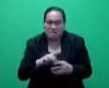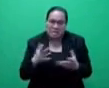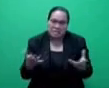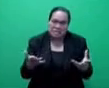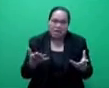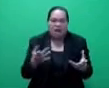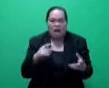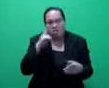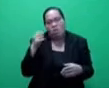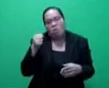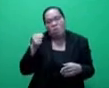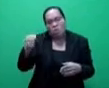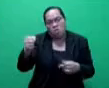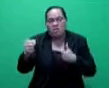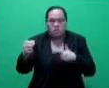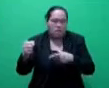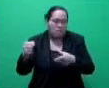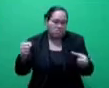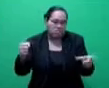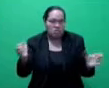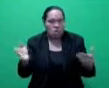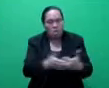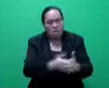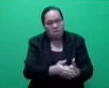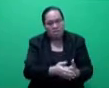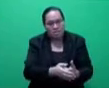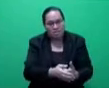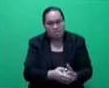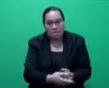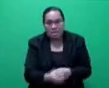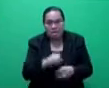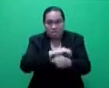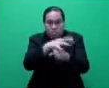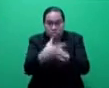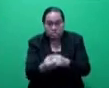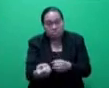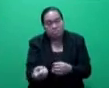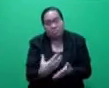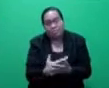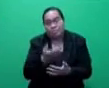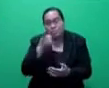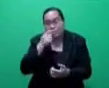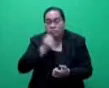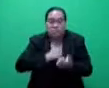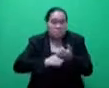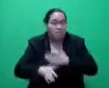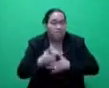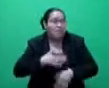the COVID-19 crisis. The economic hit delivered by the virus has been severe for both Fiji and the